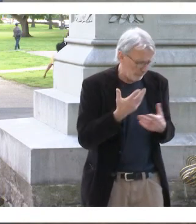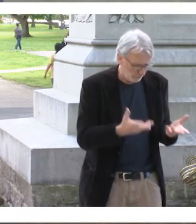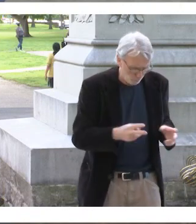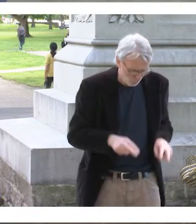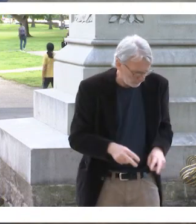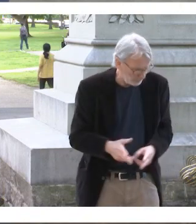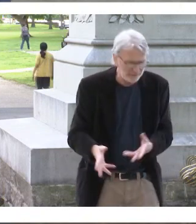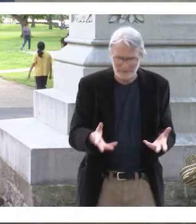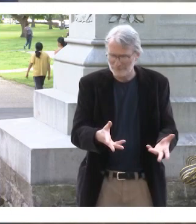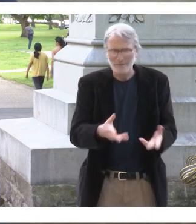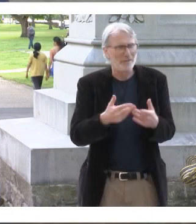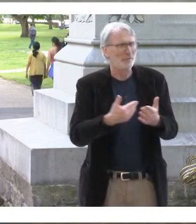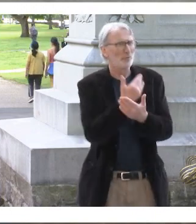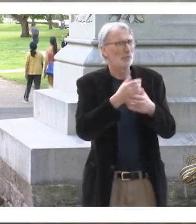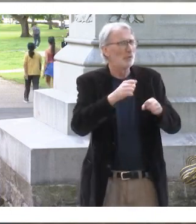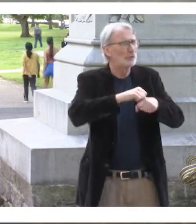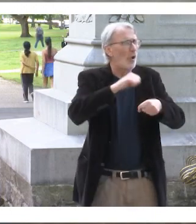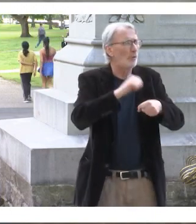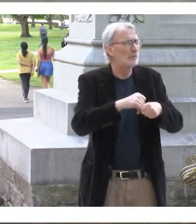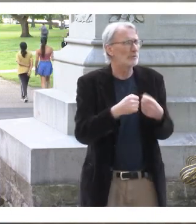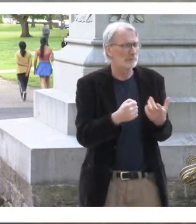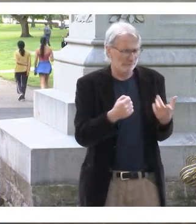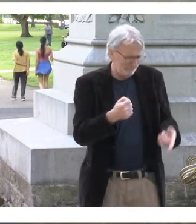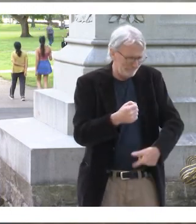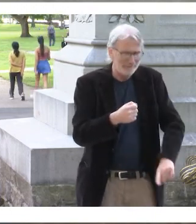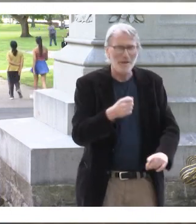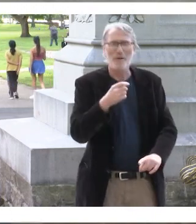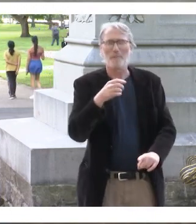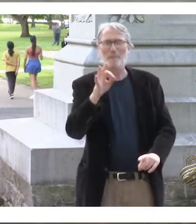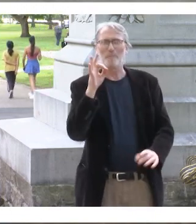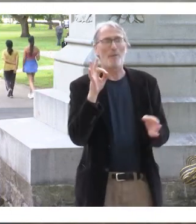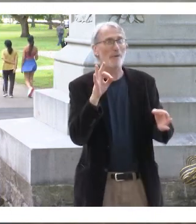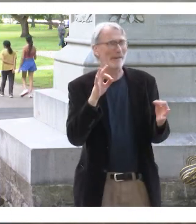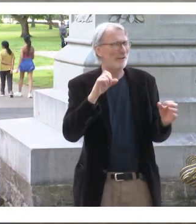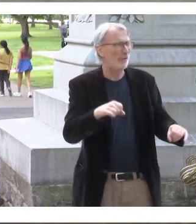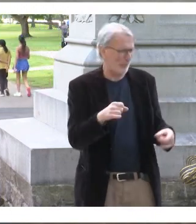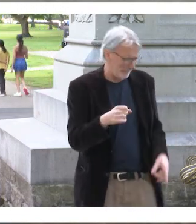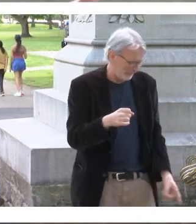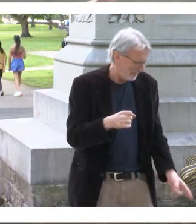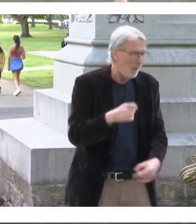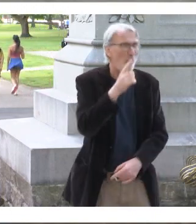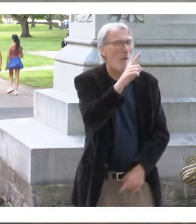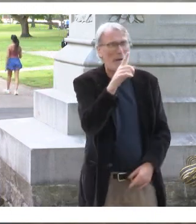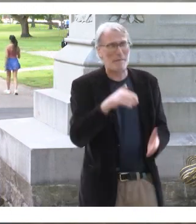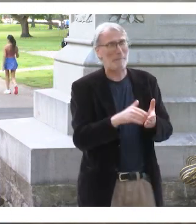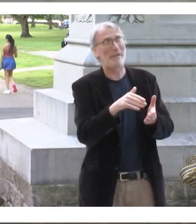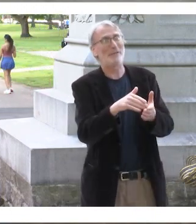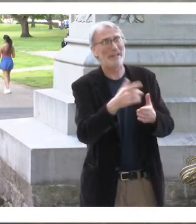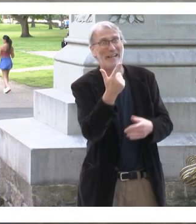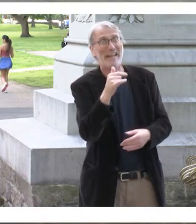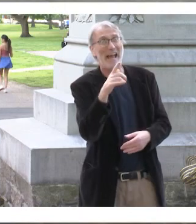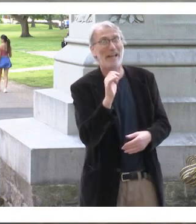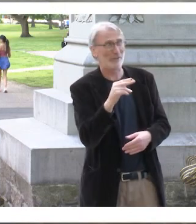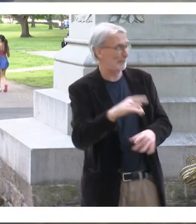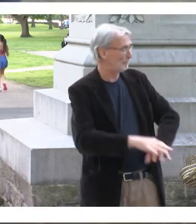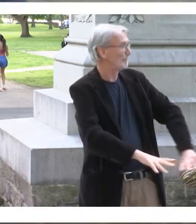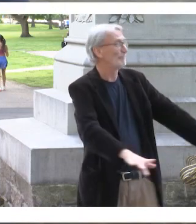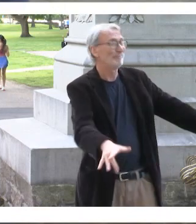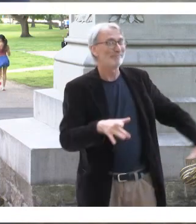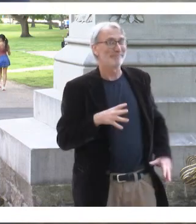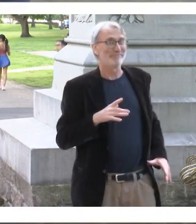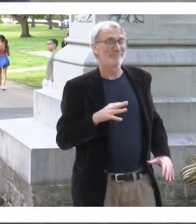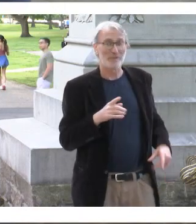pervious stones that we haven't talked about yet. We could dump 1 million gallons of water in this thing. Someone here knows the